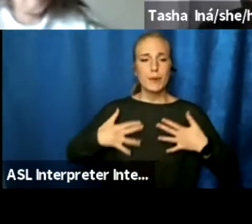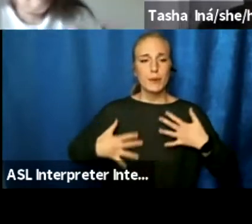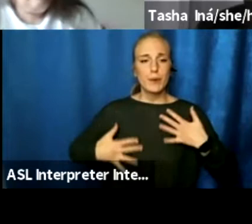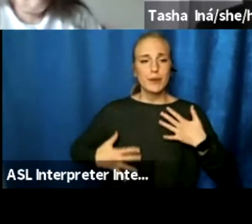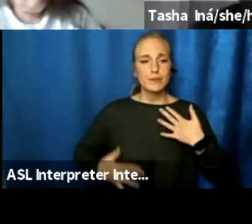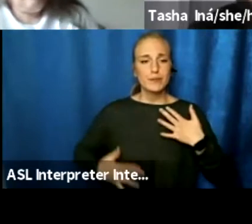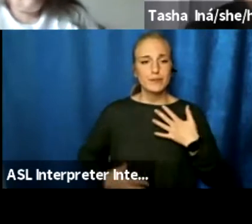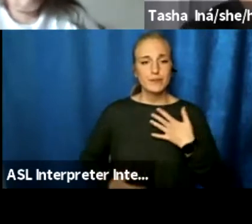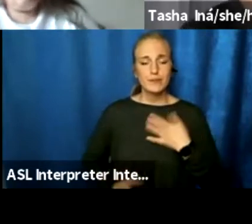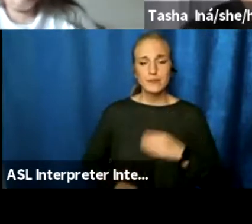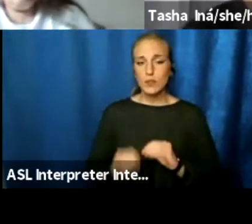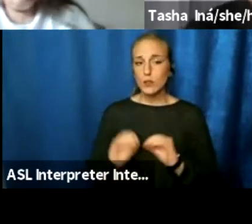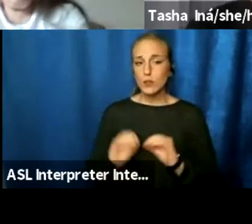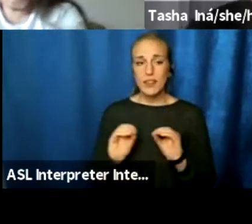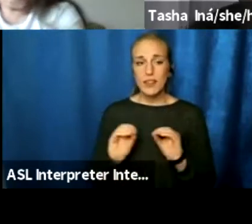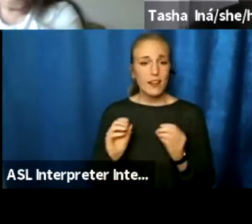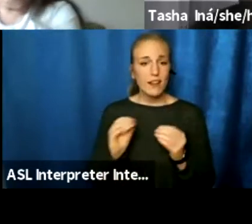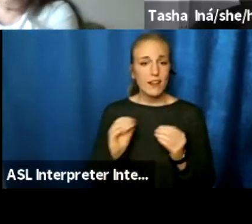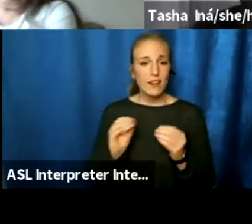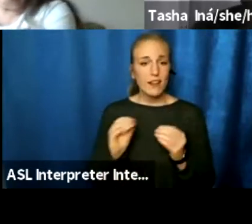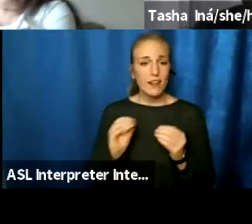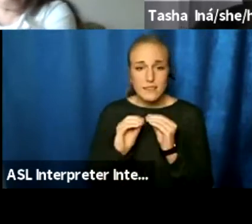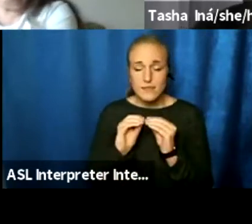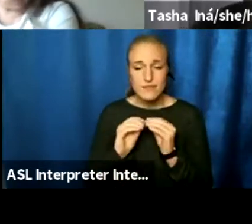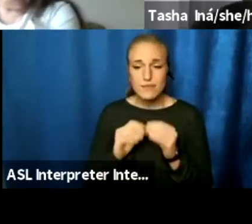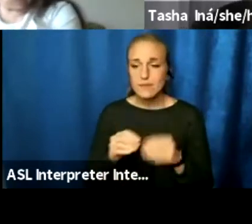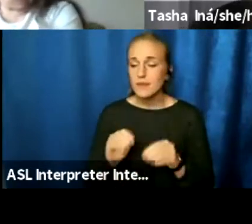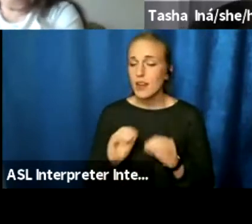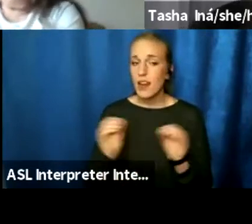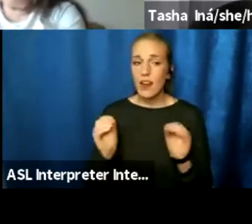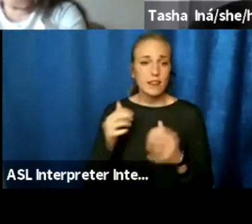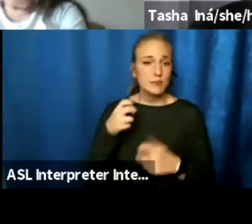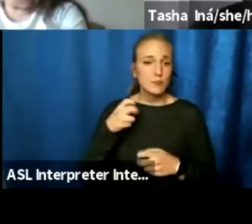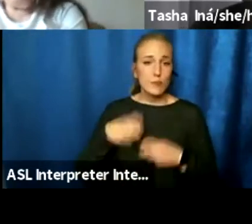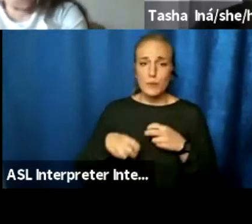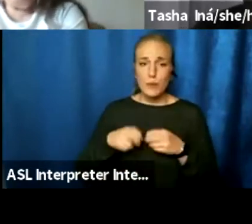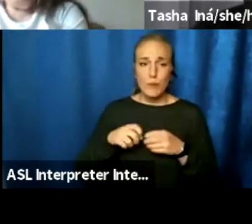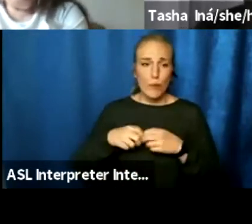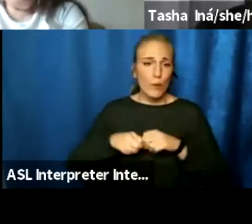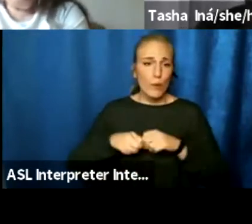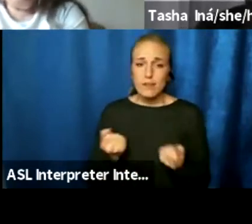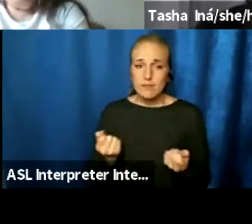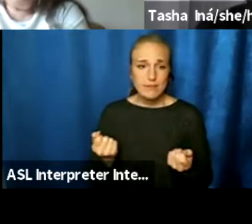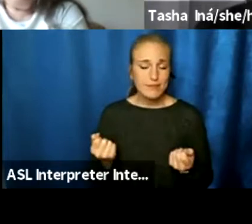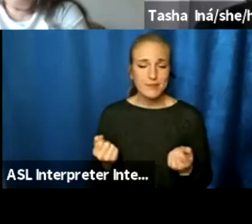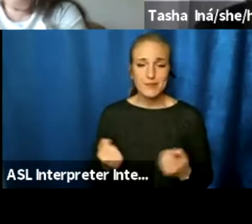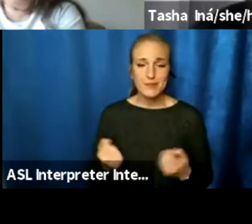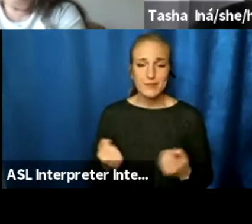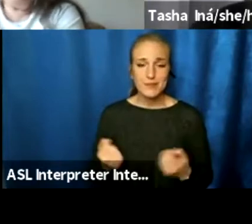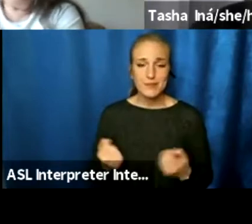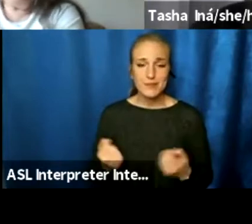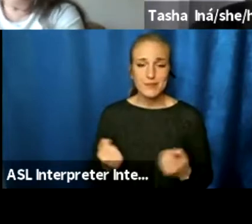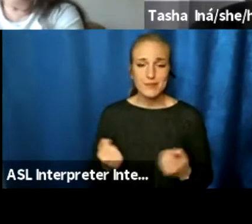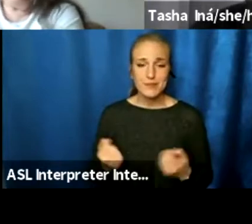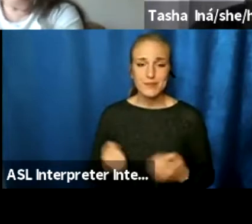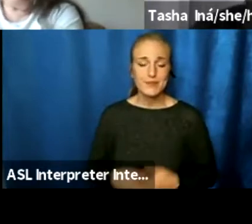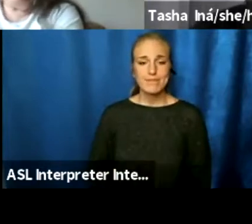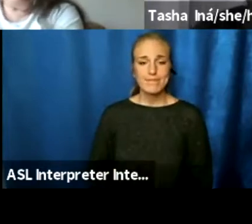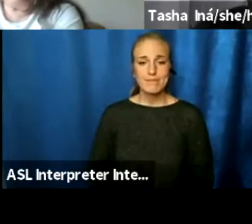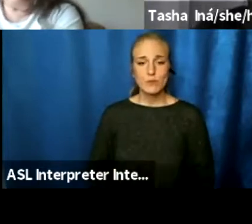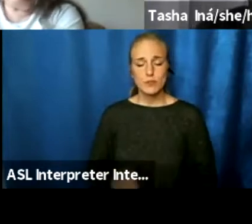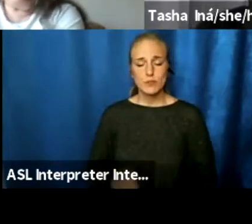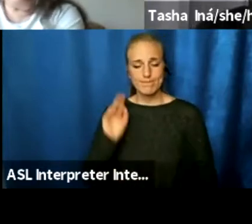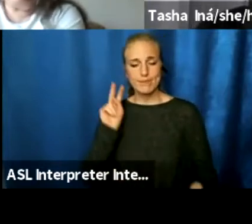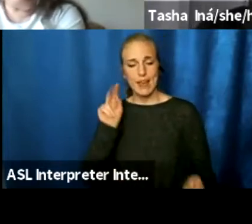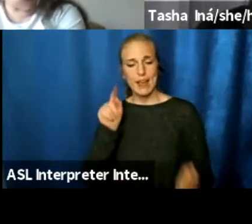There's nothing to fix because nothing is broken. We are just allowing for and acknowledging